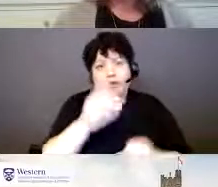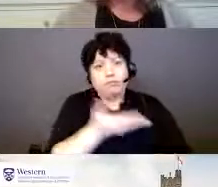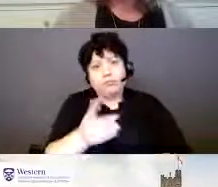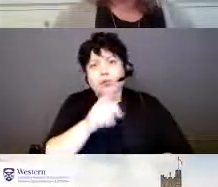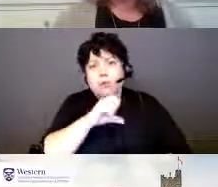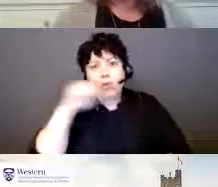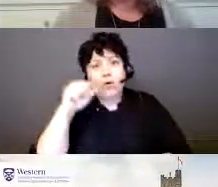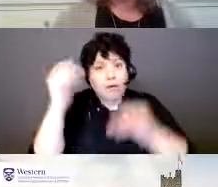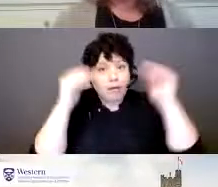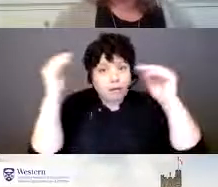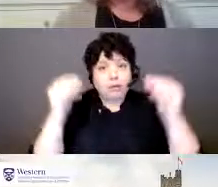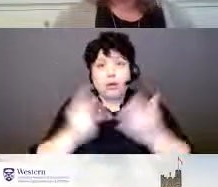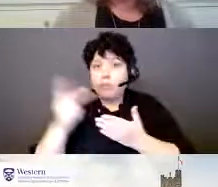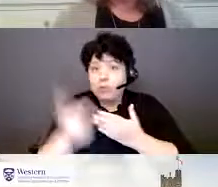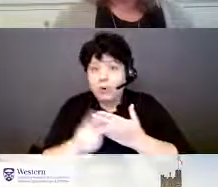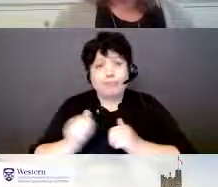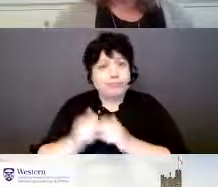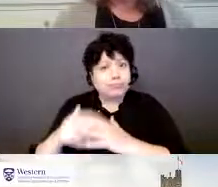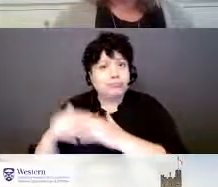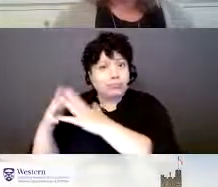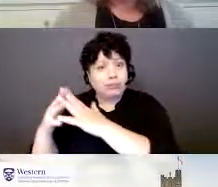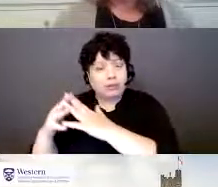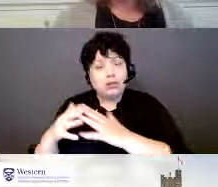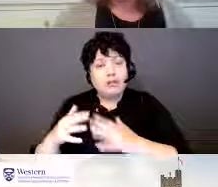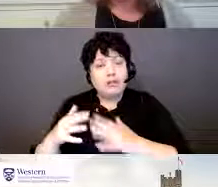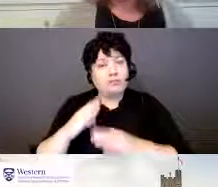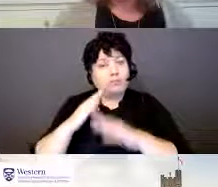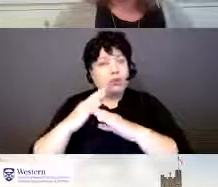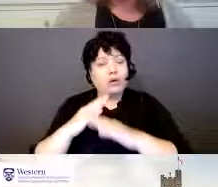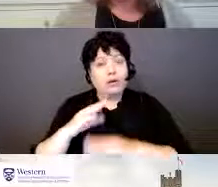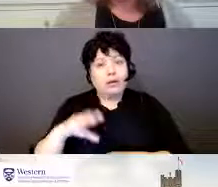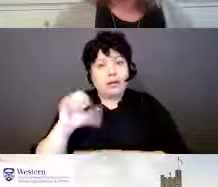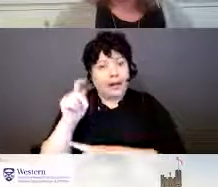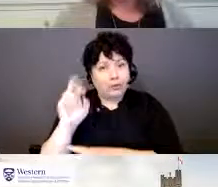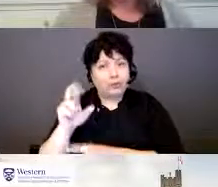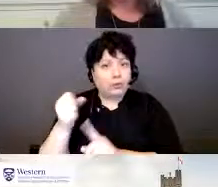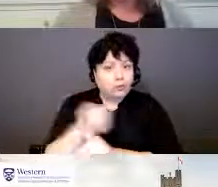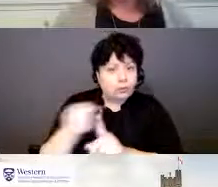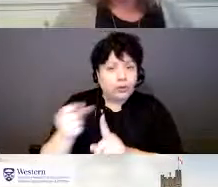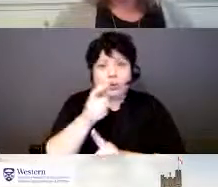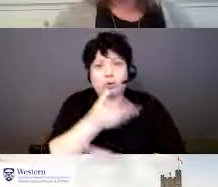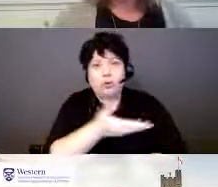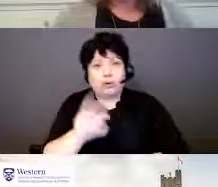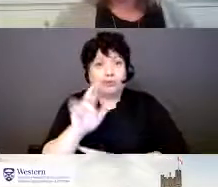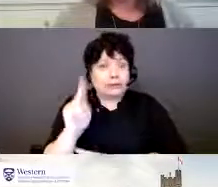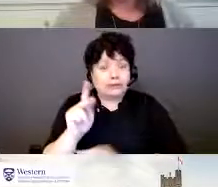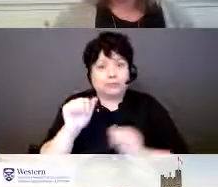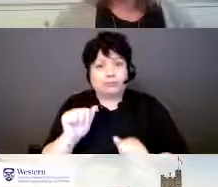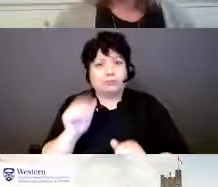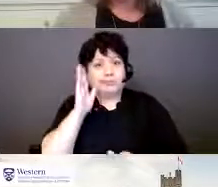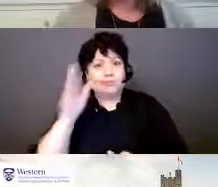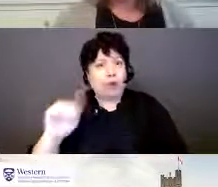to support seniors and prevent elder abuse and those living at risk of harm,